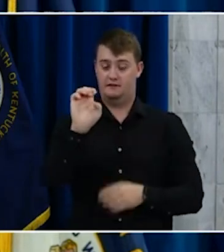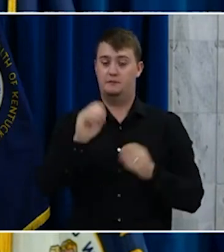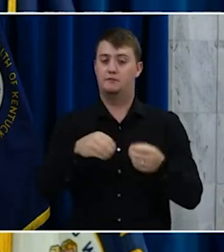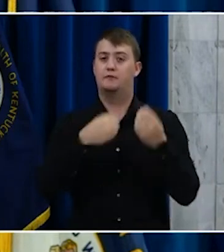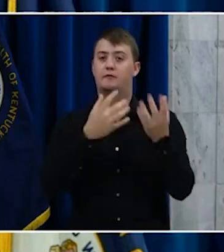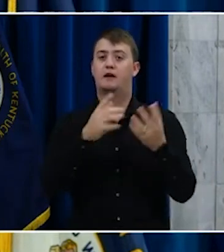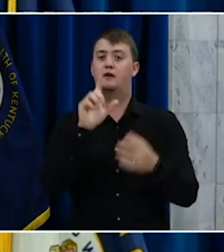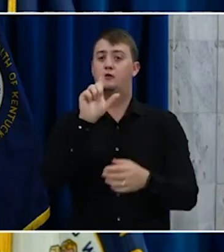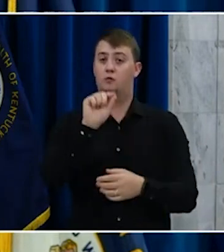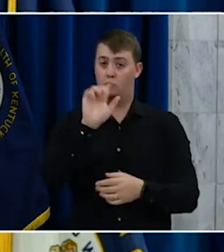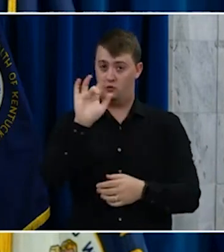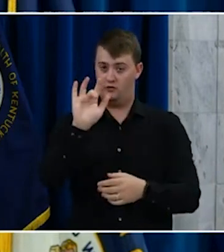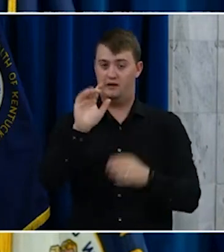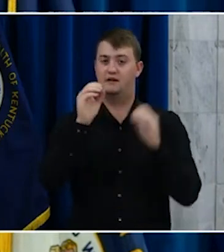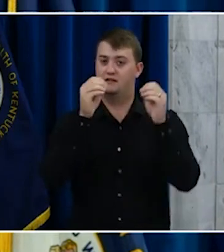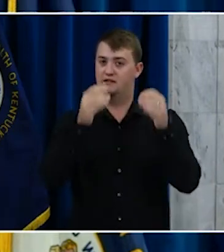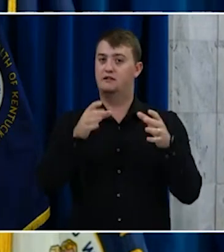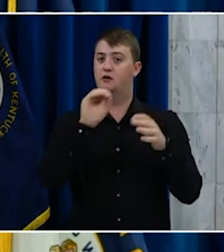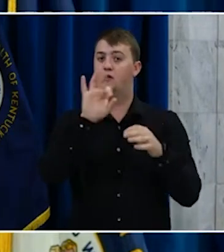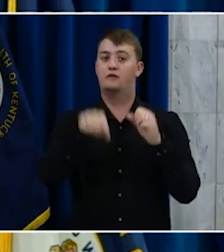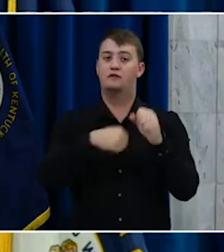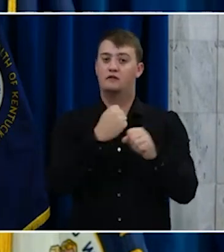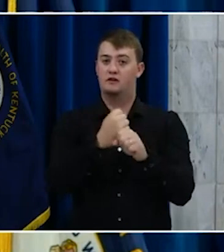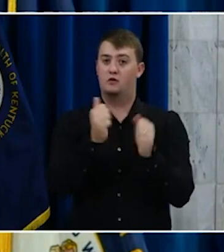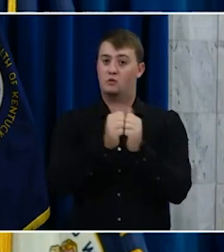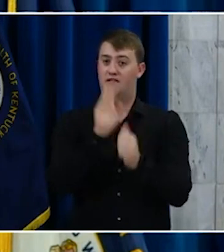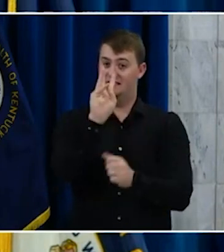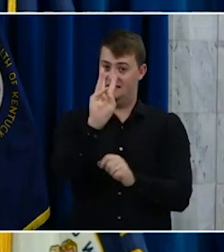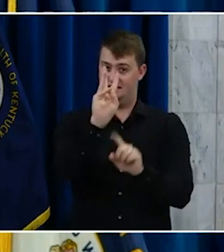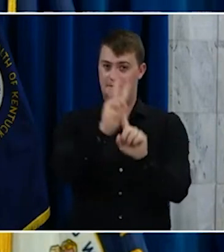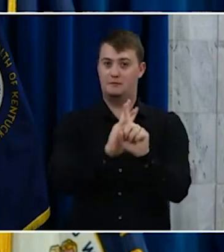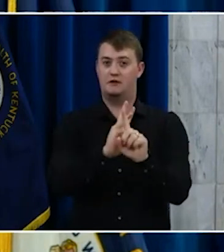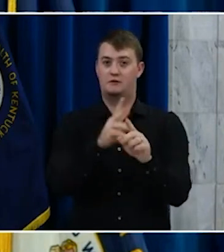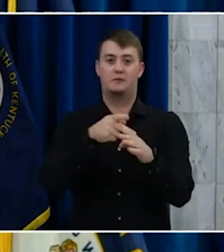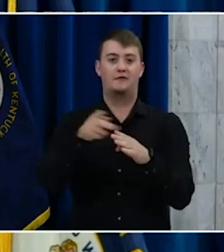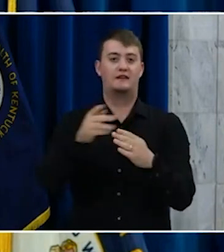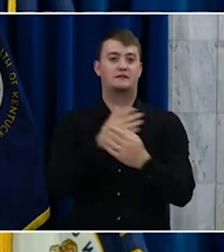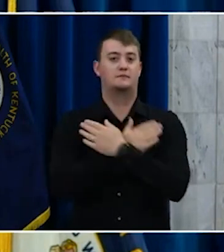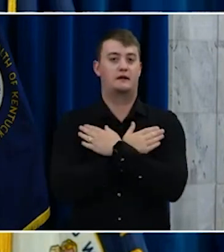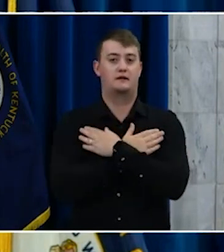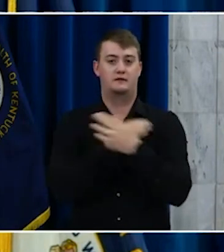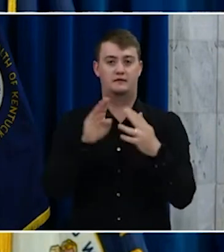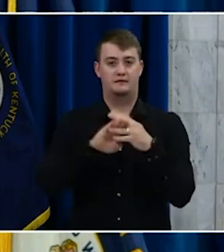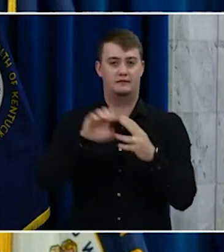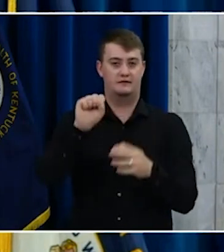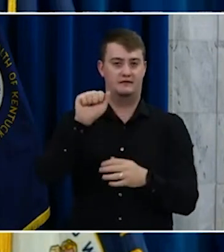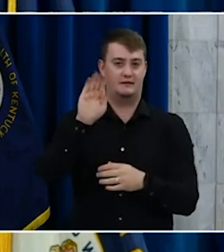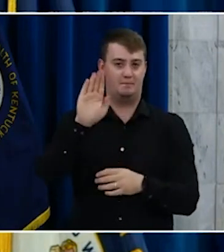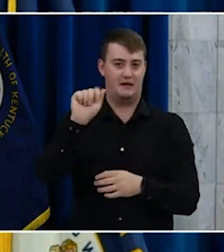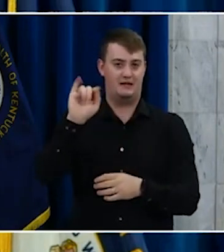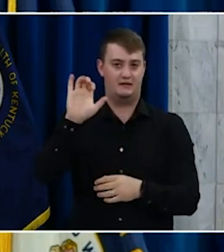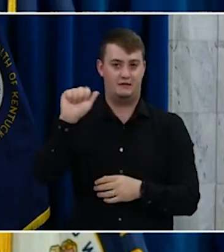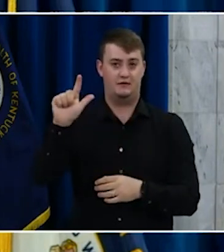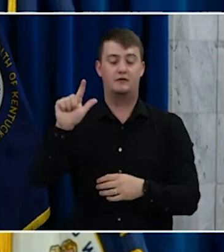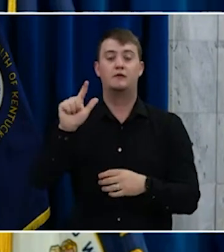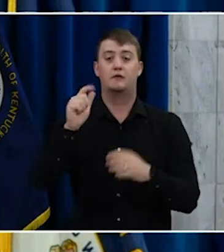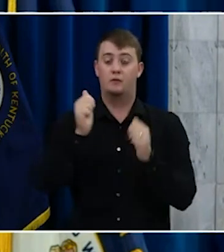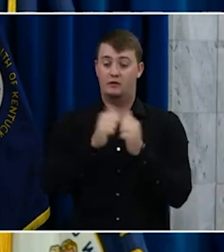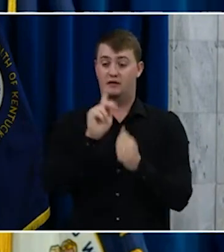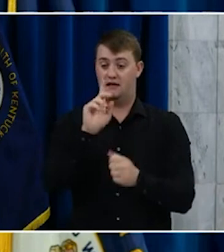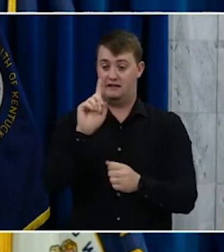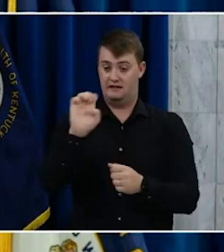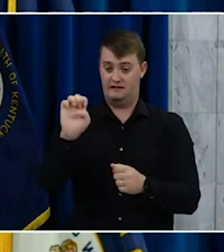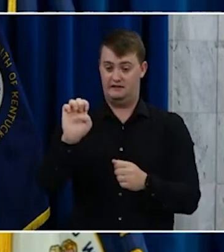the 2025 Kentucky Teacher of the Year with a six-month professional sabbatical opportunity to assist Katie's efforts to